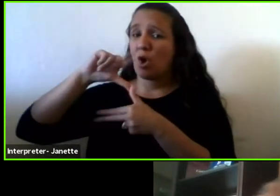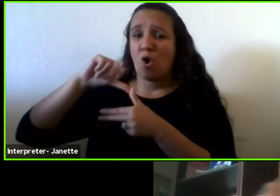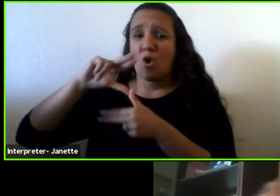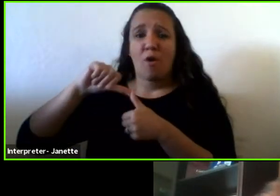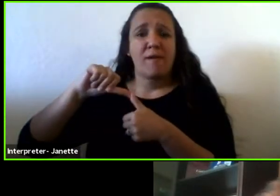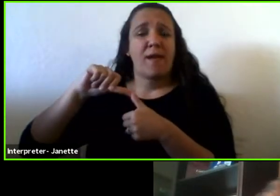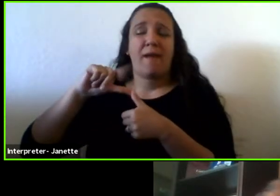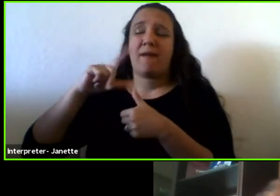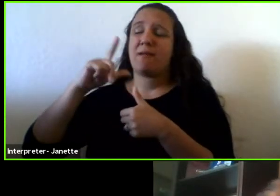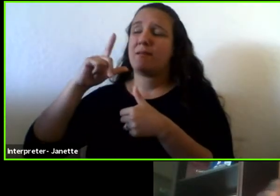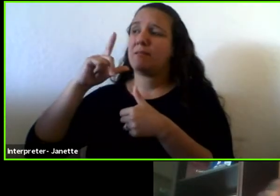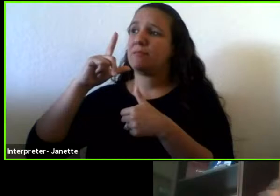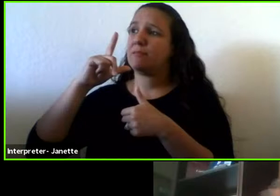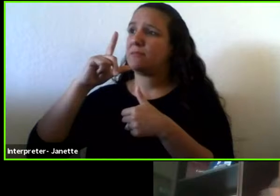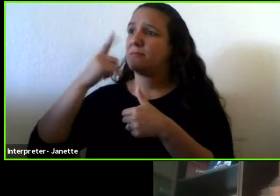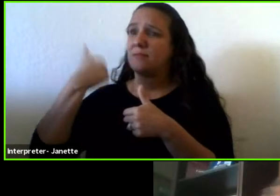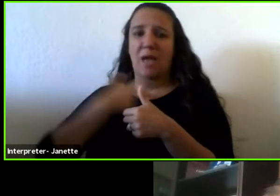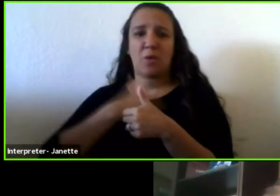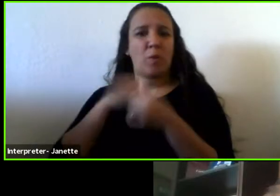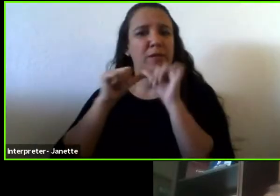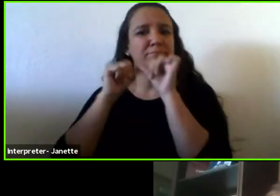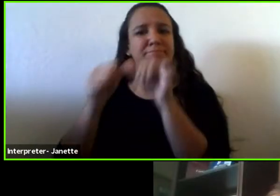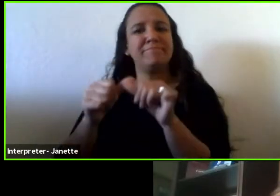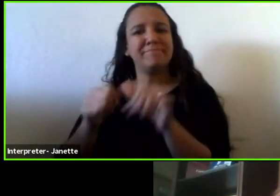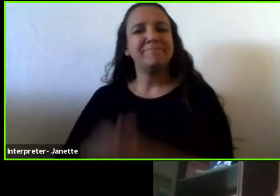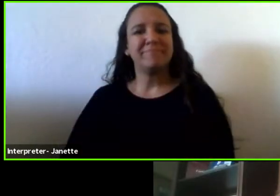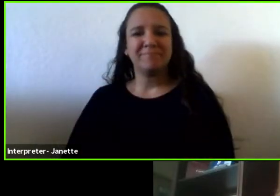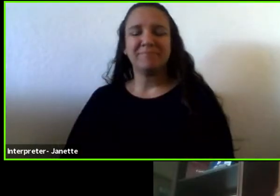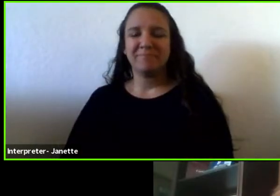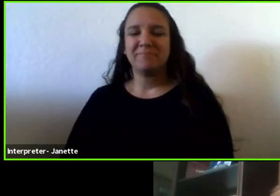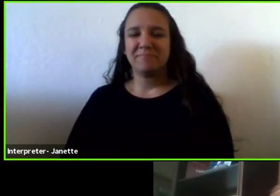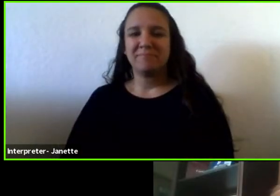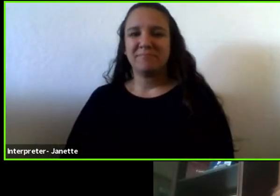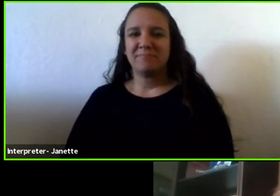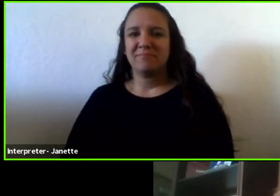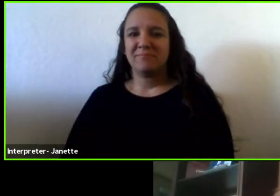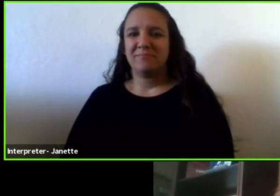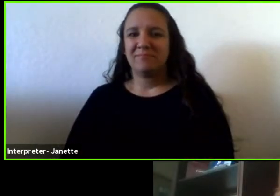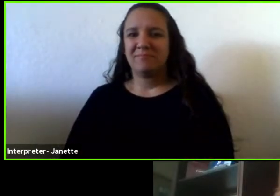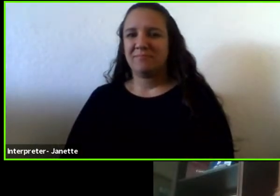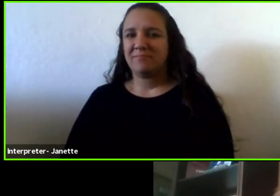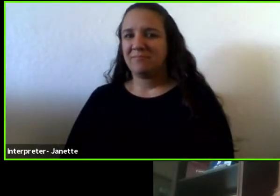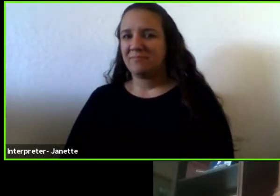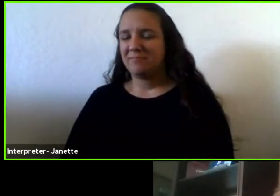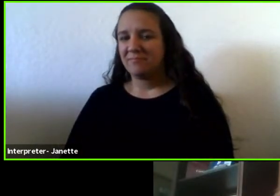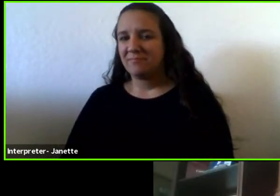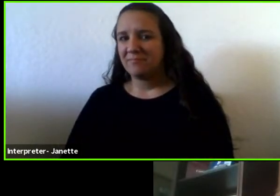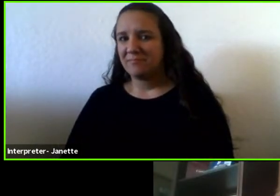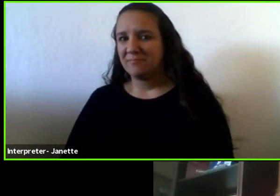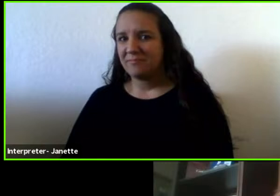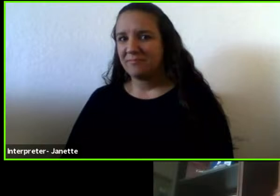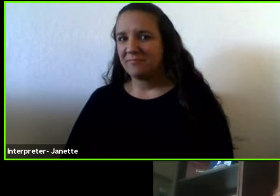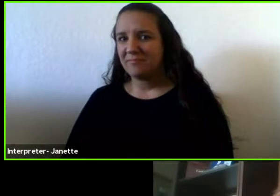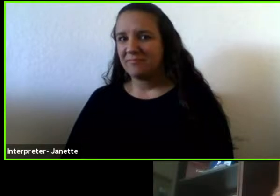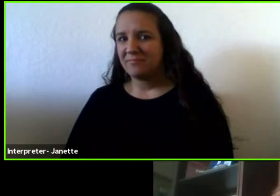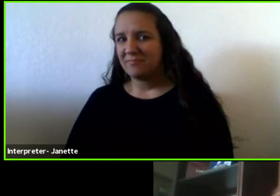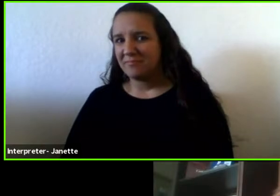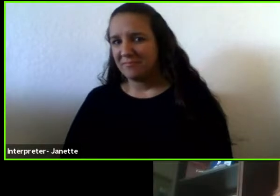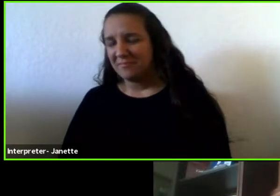through hurricanes. And you know what? We're a resilient community. I think that this is just where we need to get together. Northeast is actually getting the worst part of that